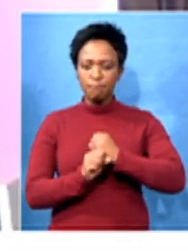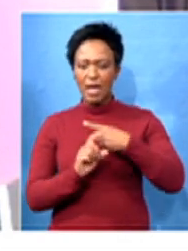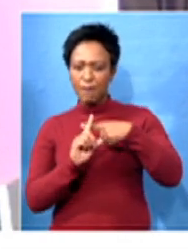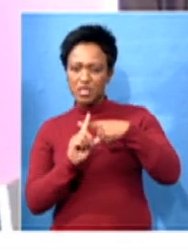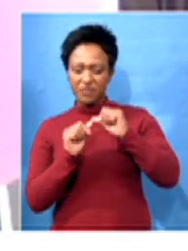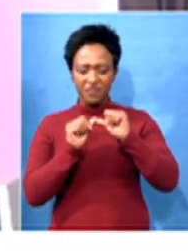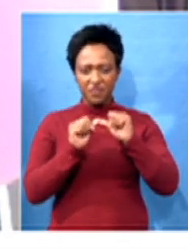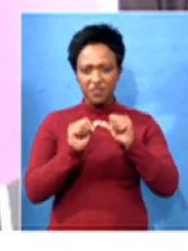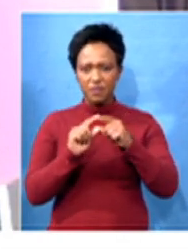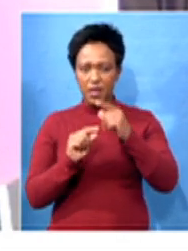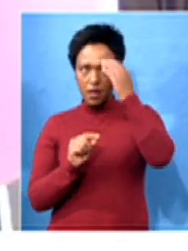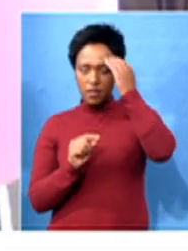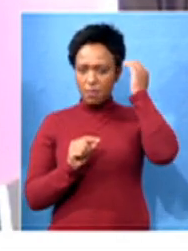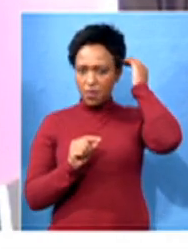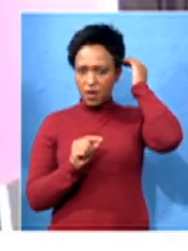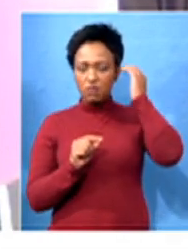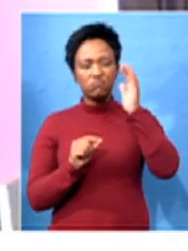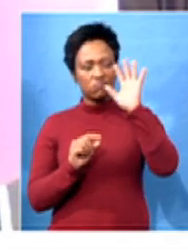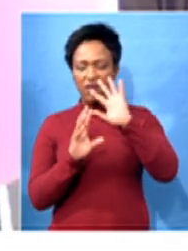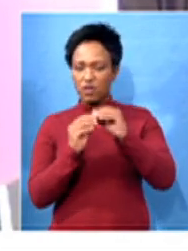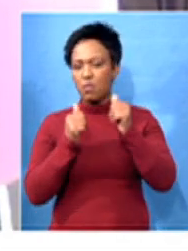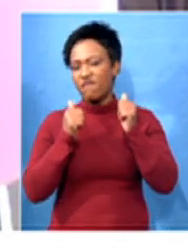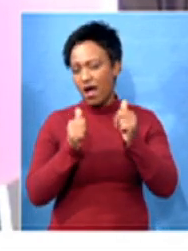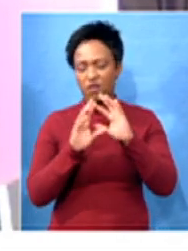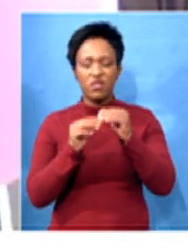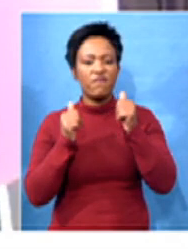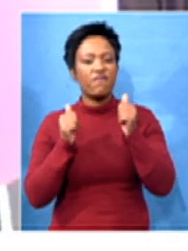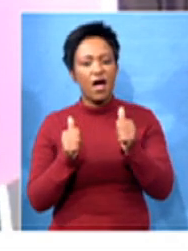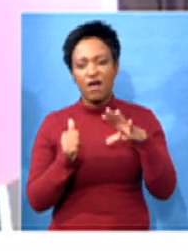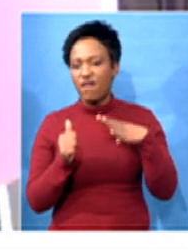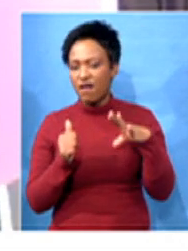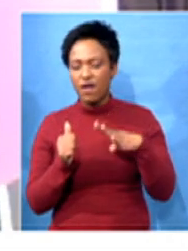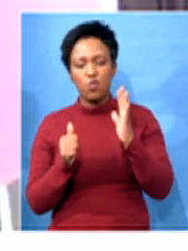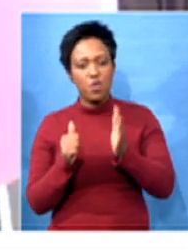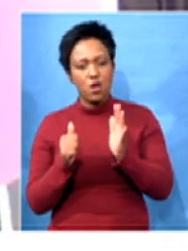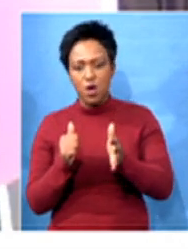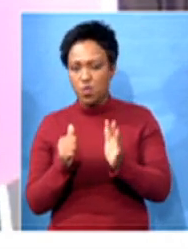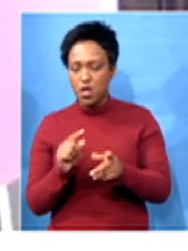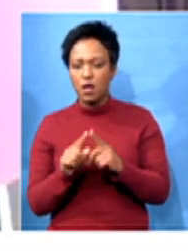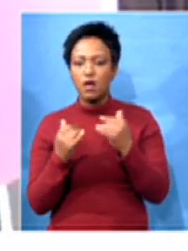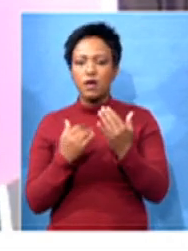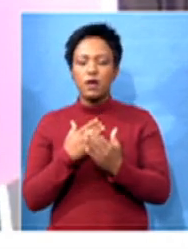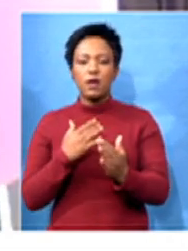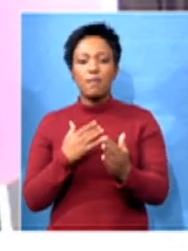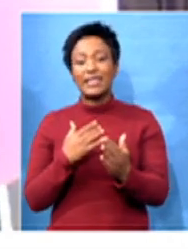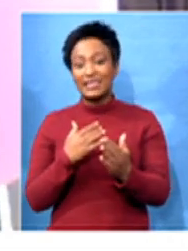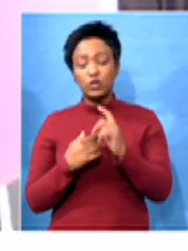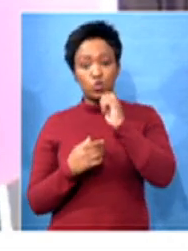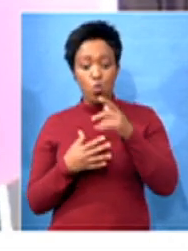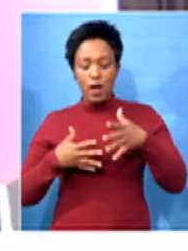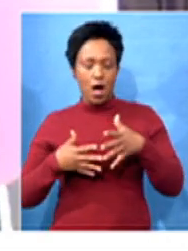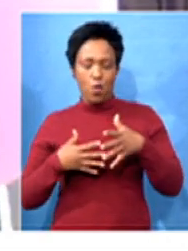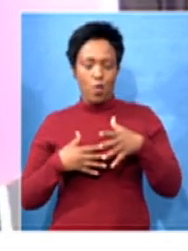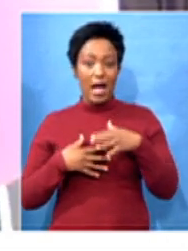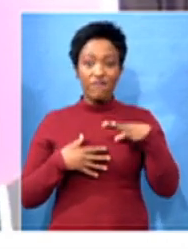at the back of my brain, I always say, "Khuta siyama, khuta siyama. Everything will be okay. Everything will be okay." And although it might not seem like it is, I think